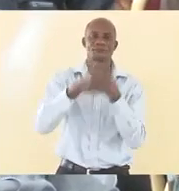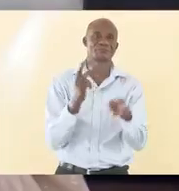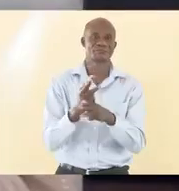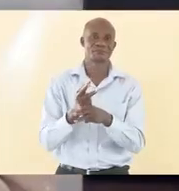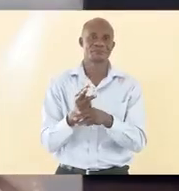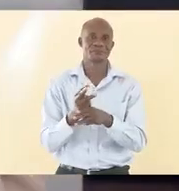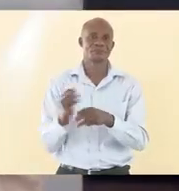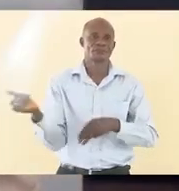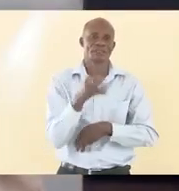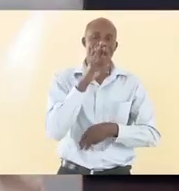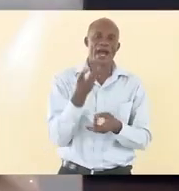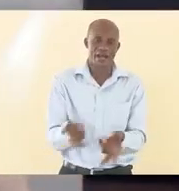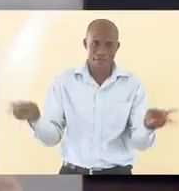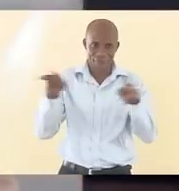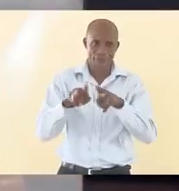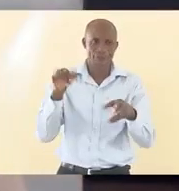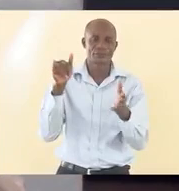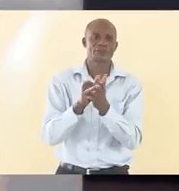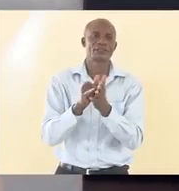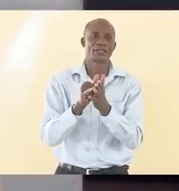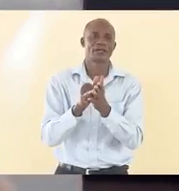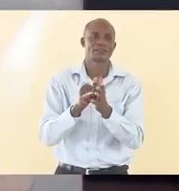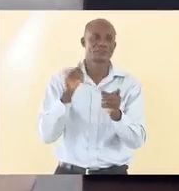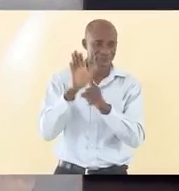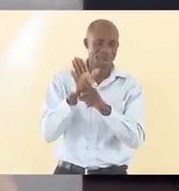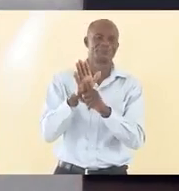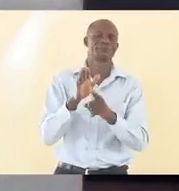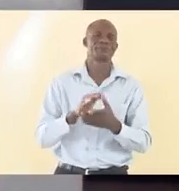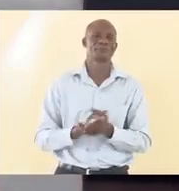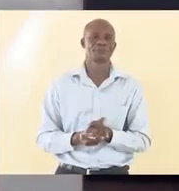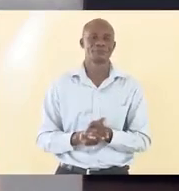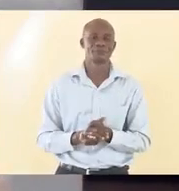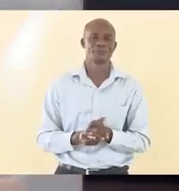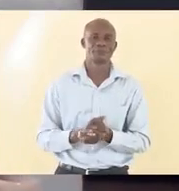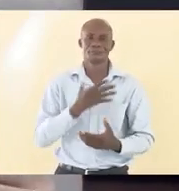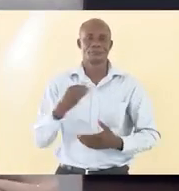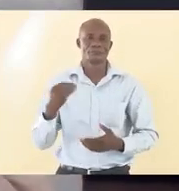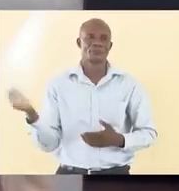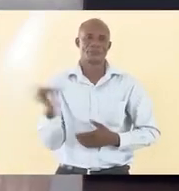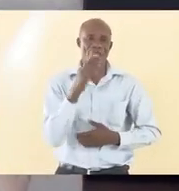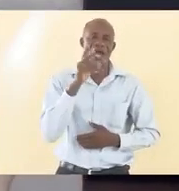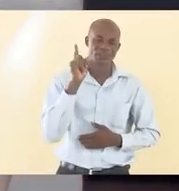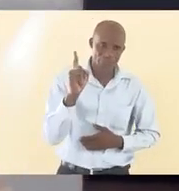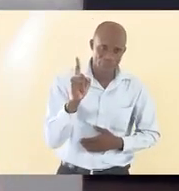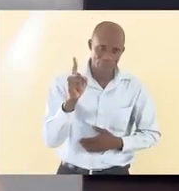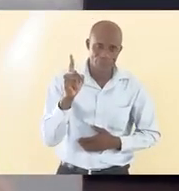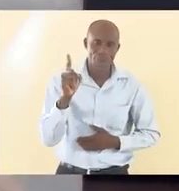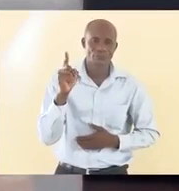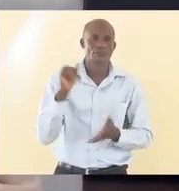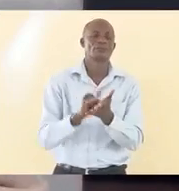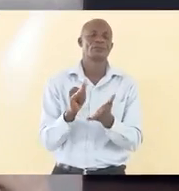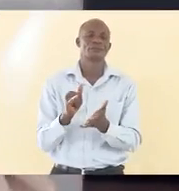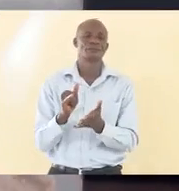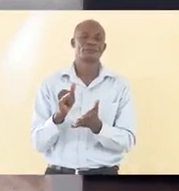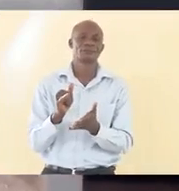the world, there are values that reign, that are trendy in the world. Yes. And they are the